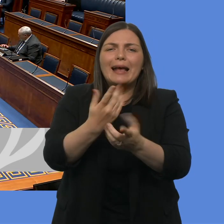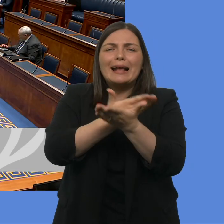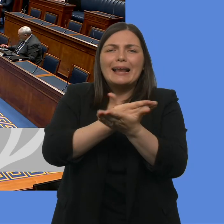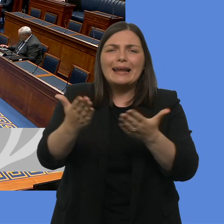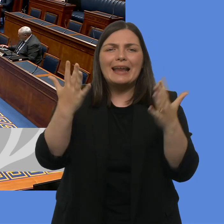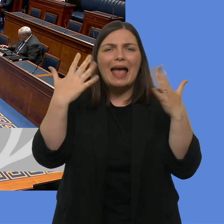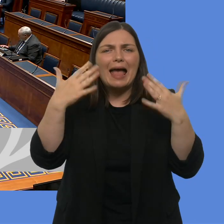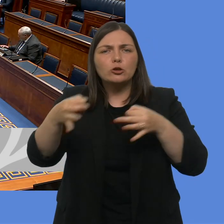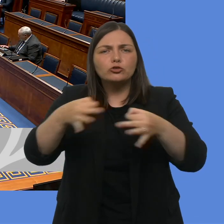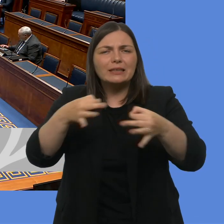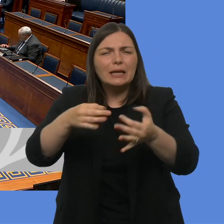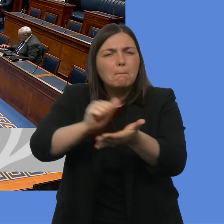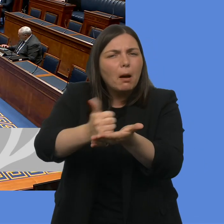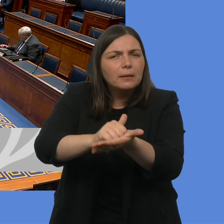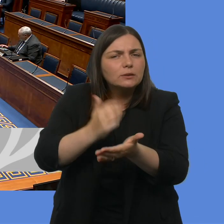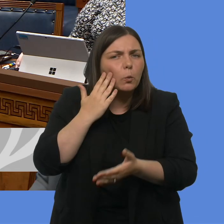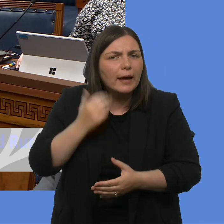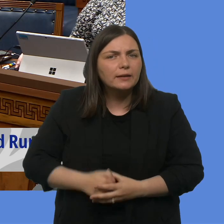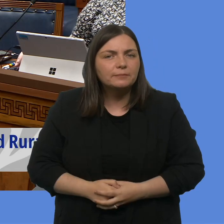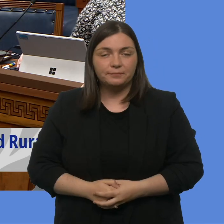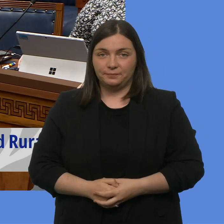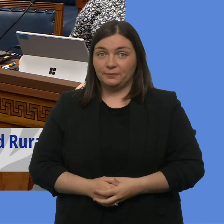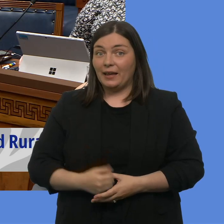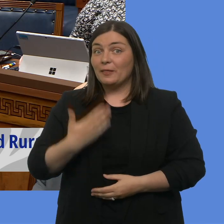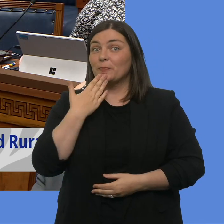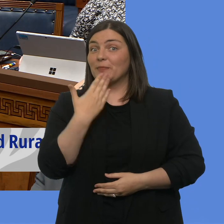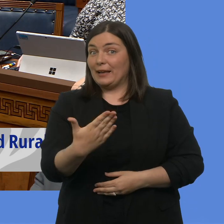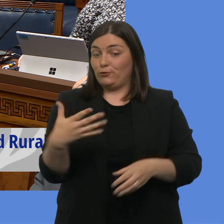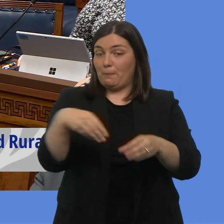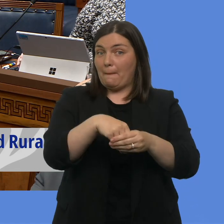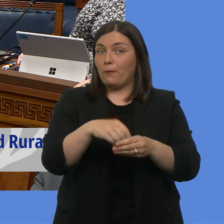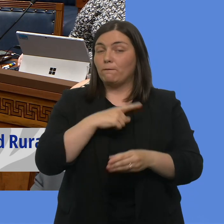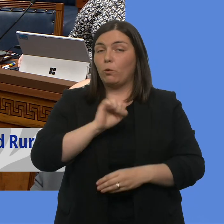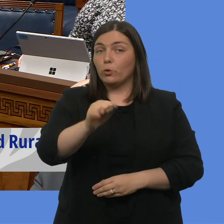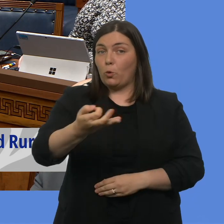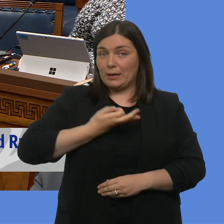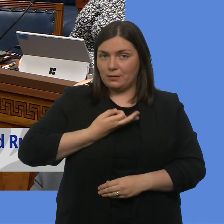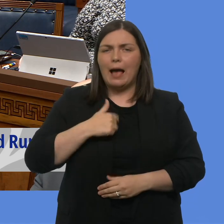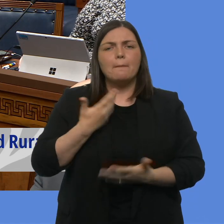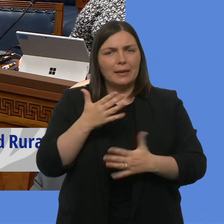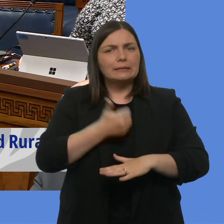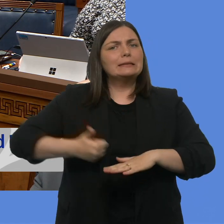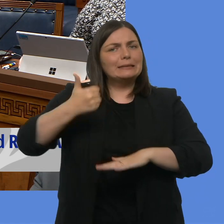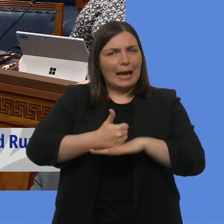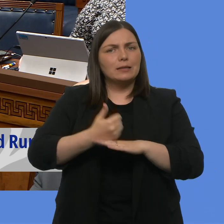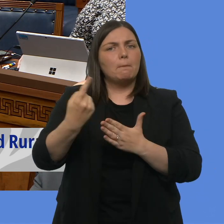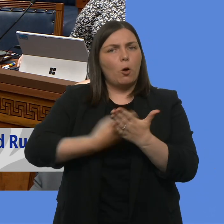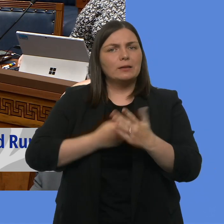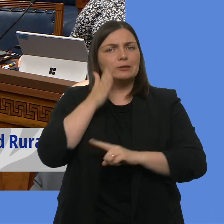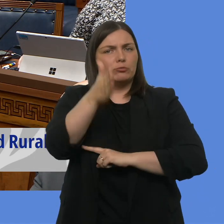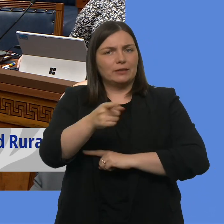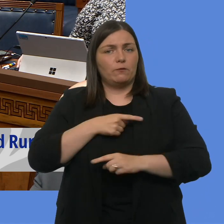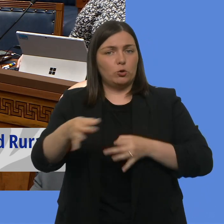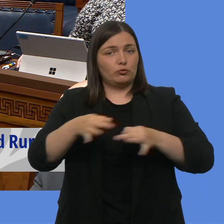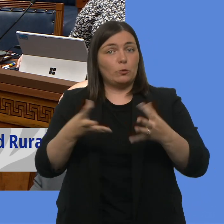Minister. I thank the member for his question. I've set the policy direction for the strategy with my officials, and they are now